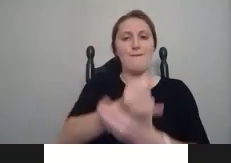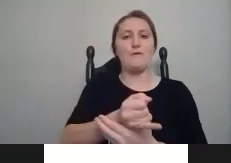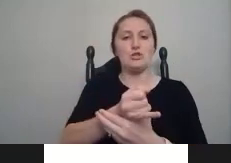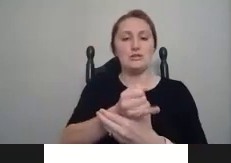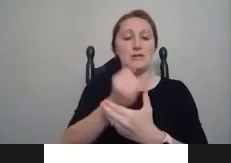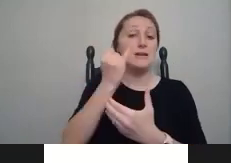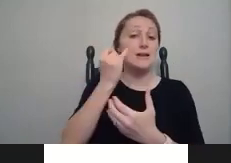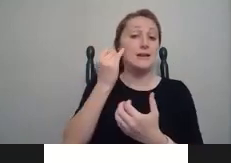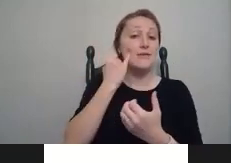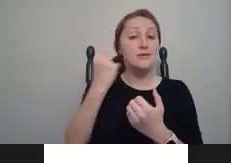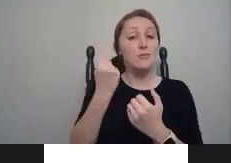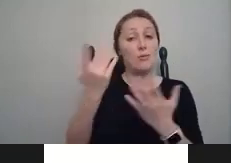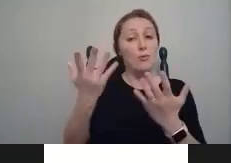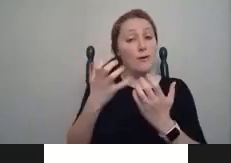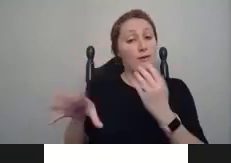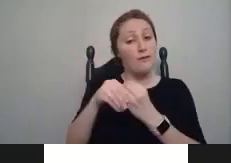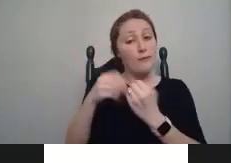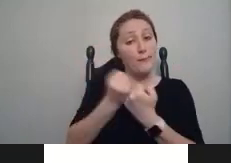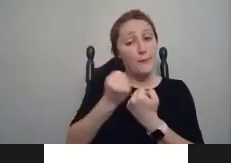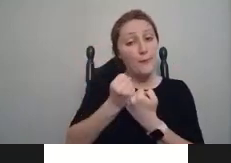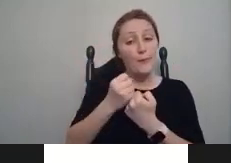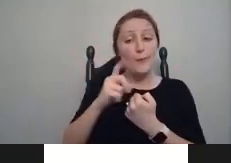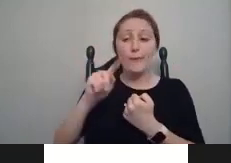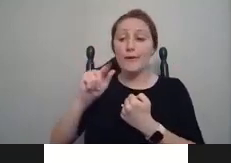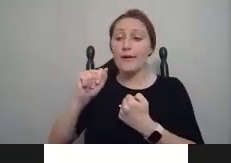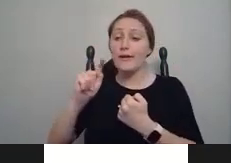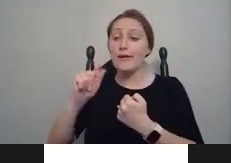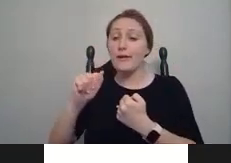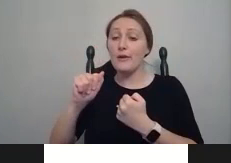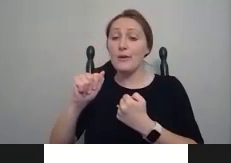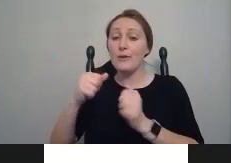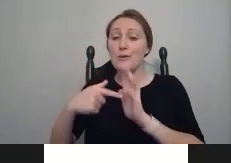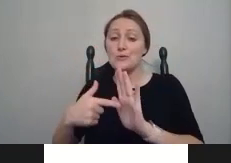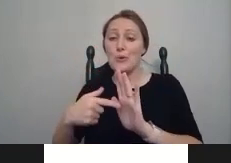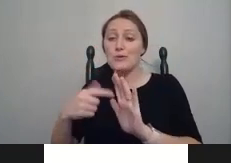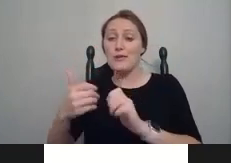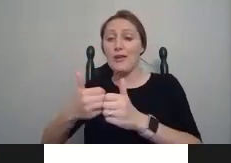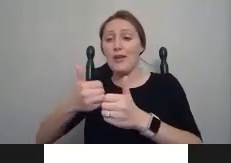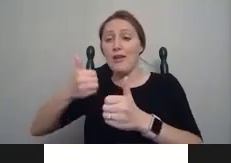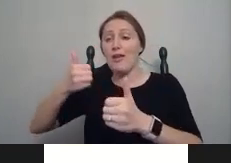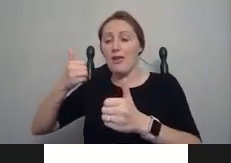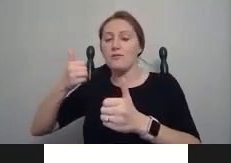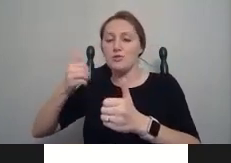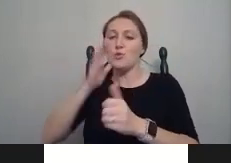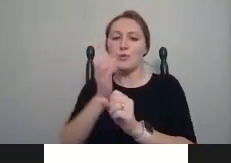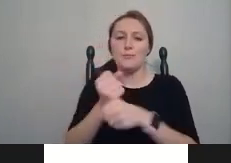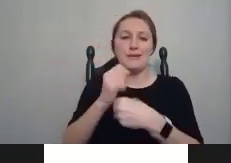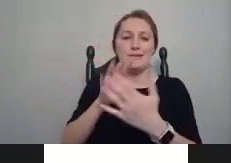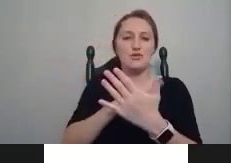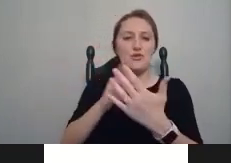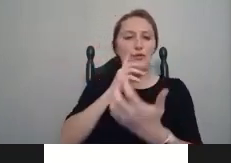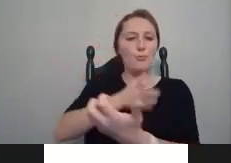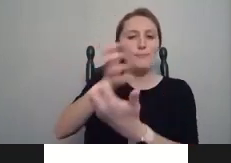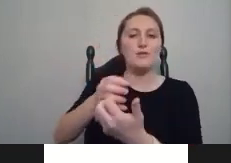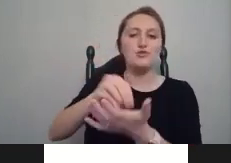someone wants some extra support or the data shows that the student is a little bit behind, we're going to create our schedule to adapt to the